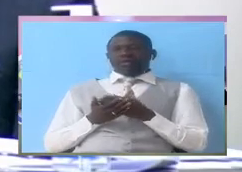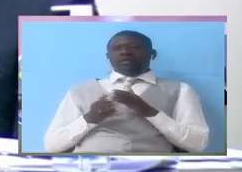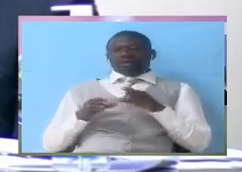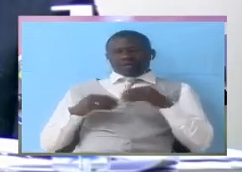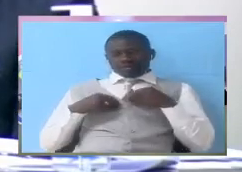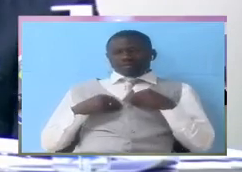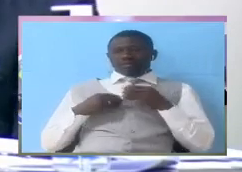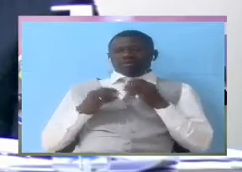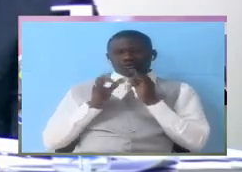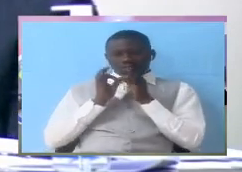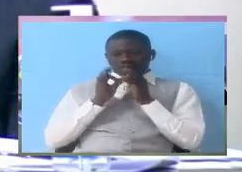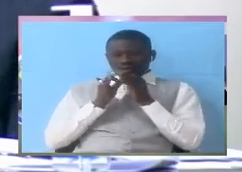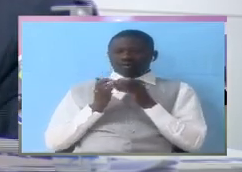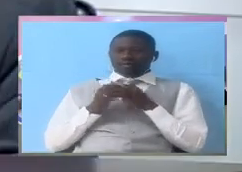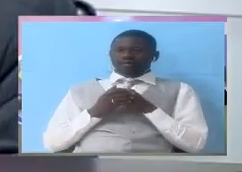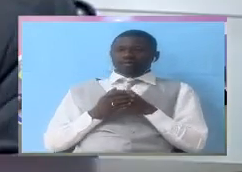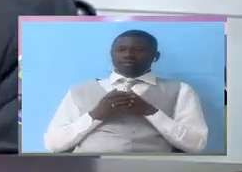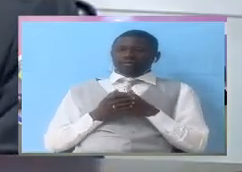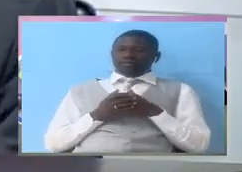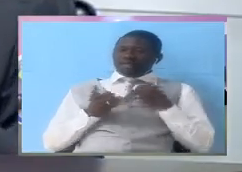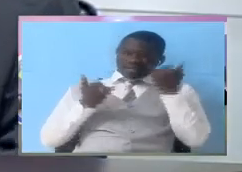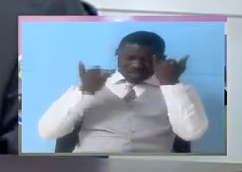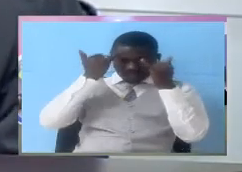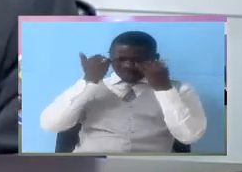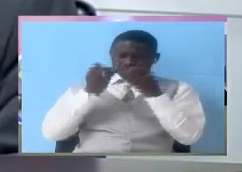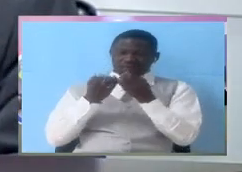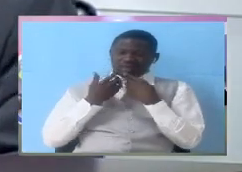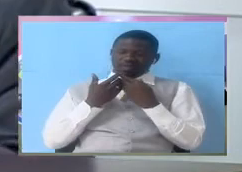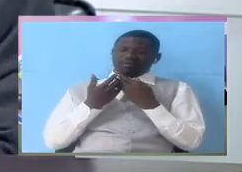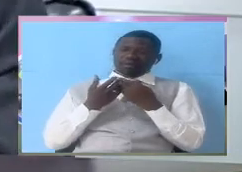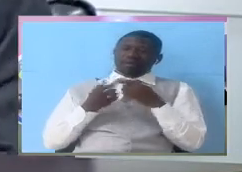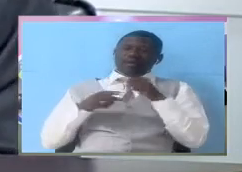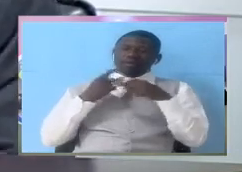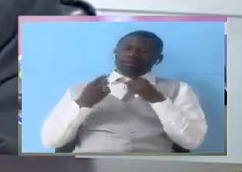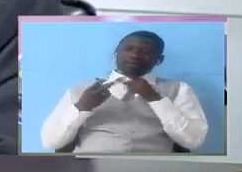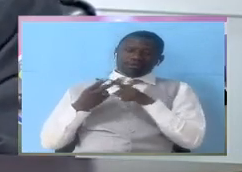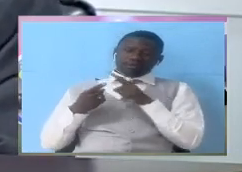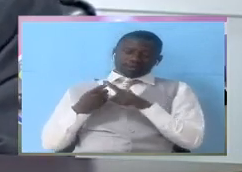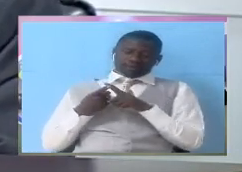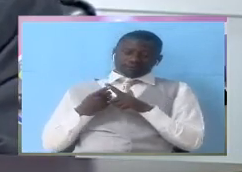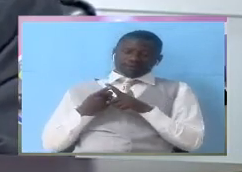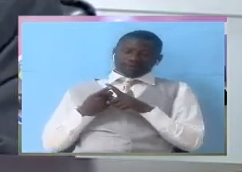what you have to say. The impression I was given was this.